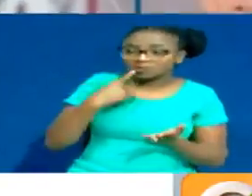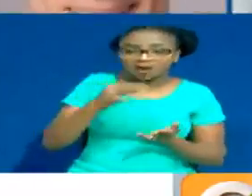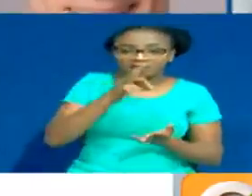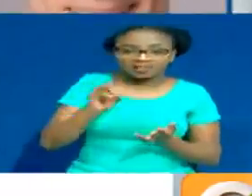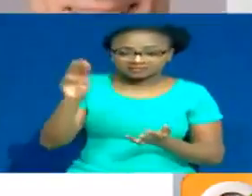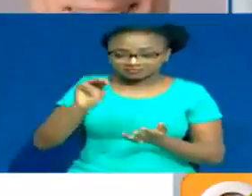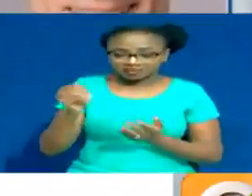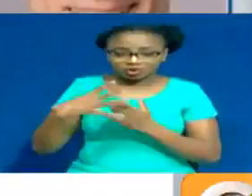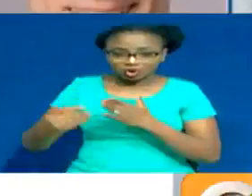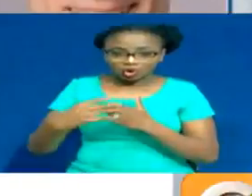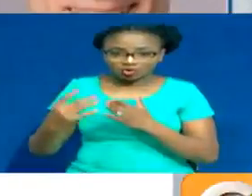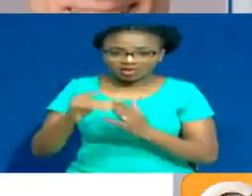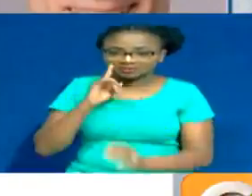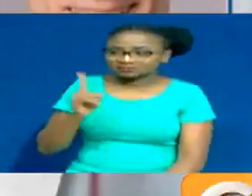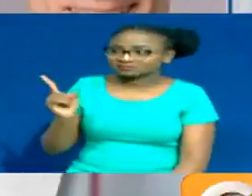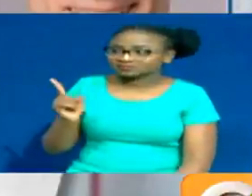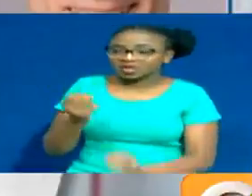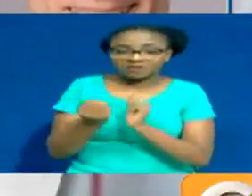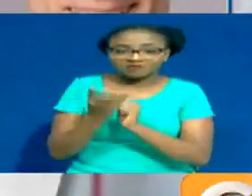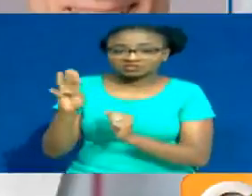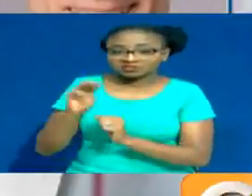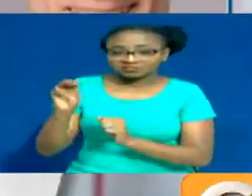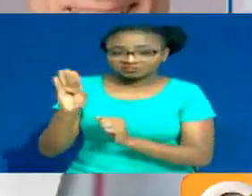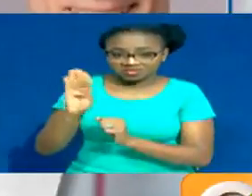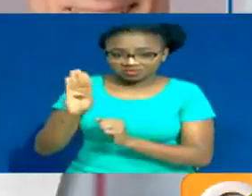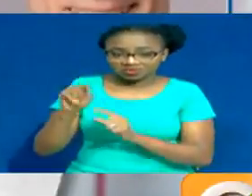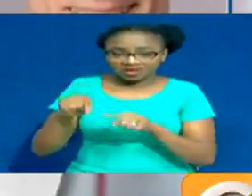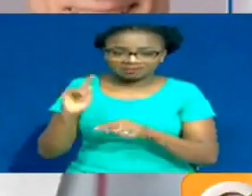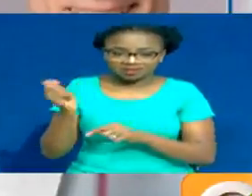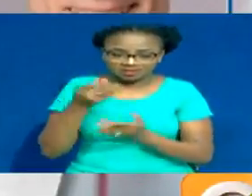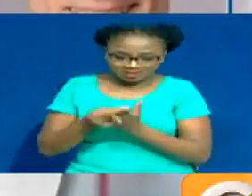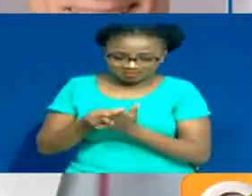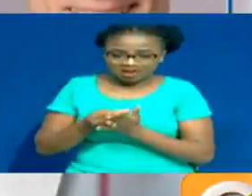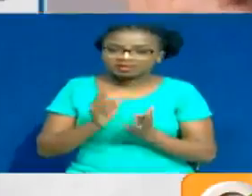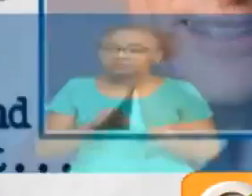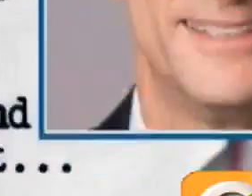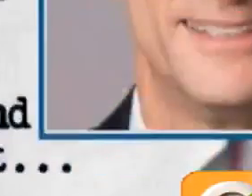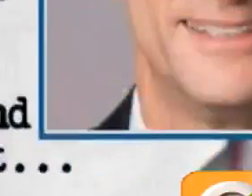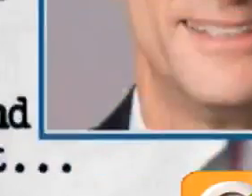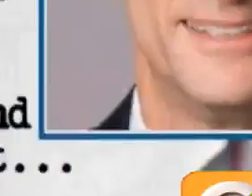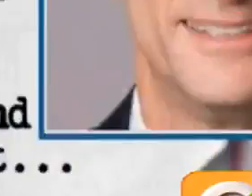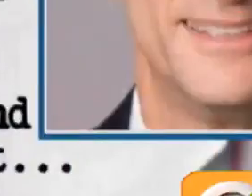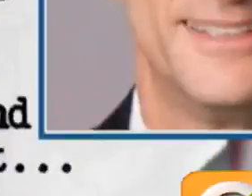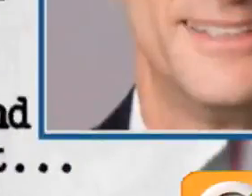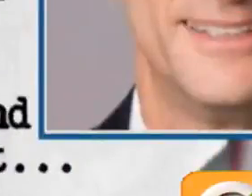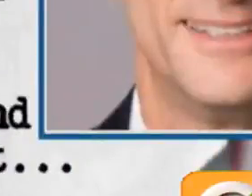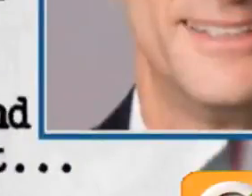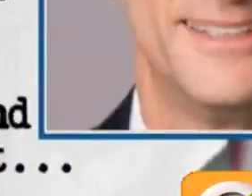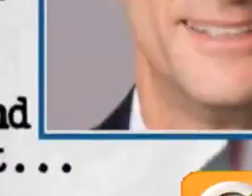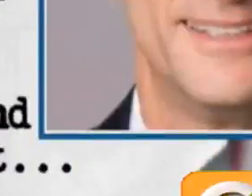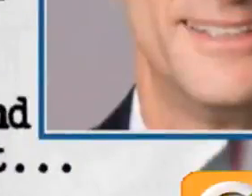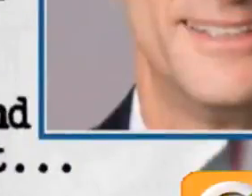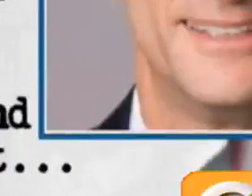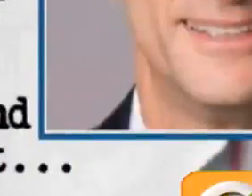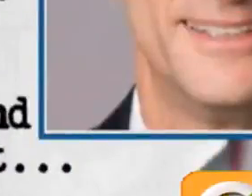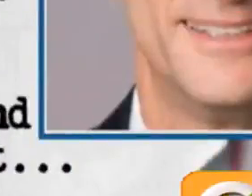million, that is 14 billion shillings, additional financing to Kenya for acquisition of COVID-19 vaccines.